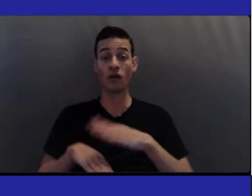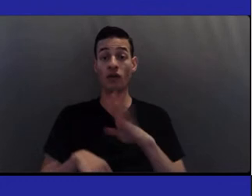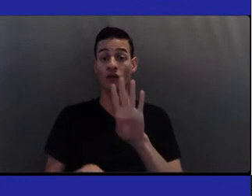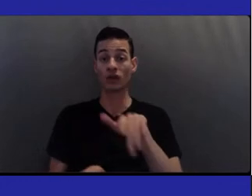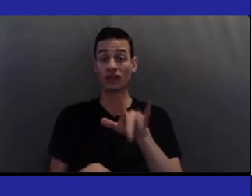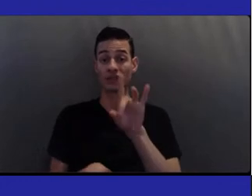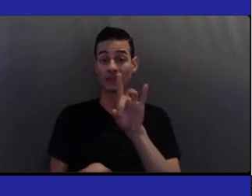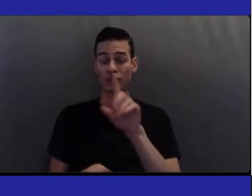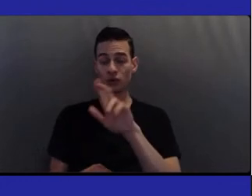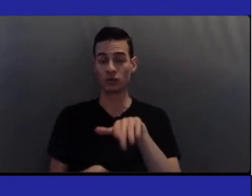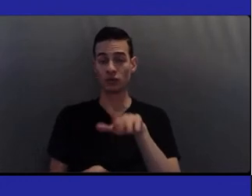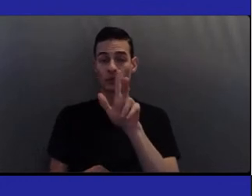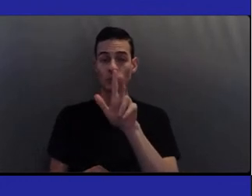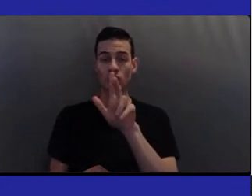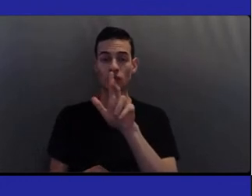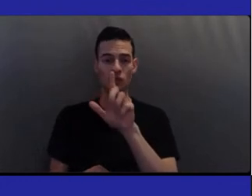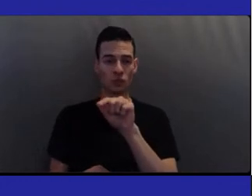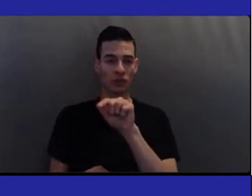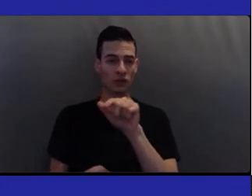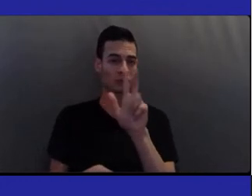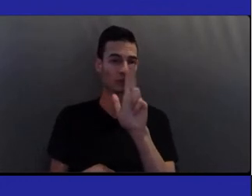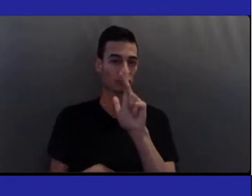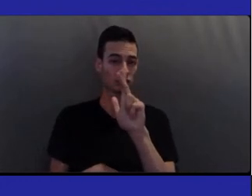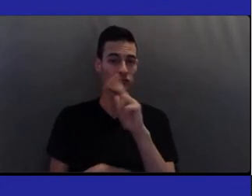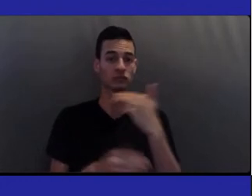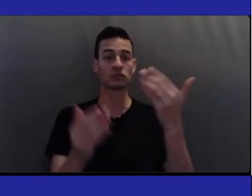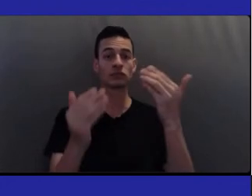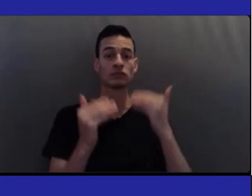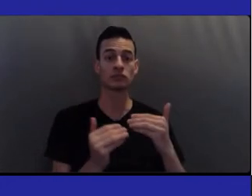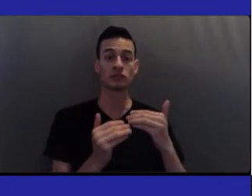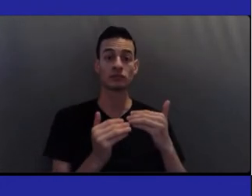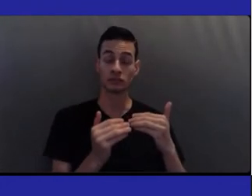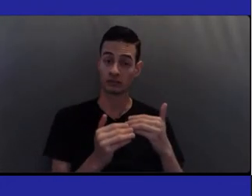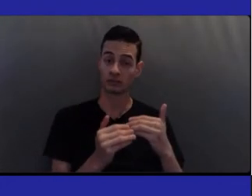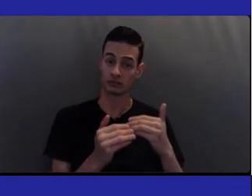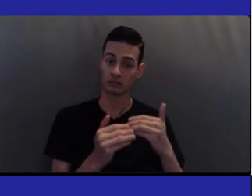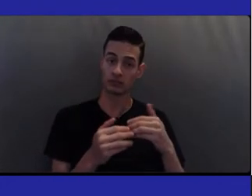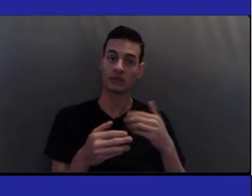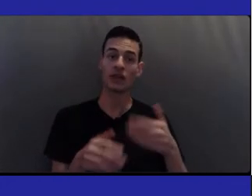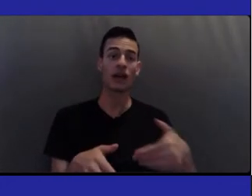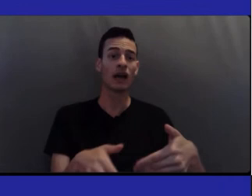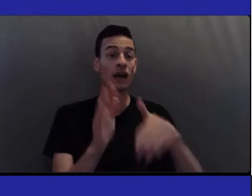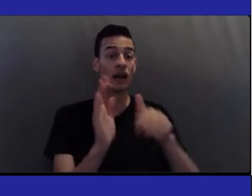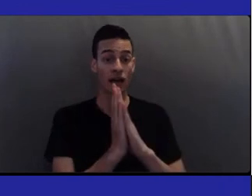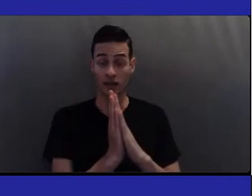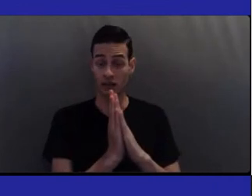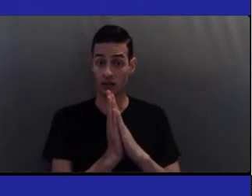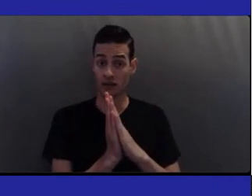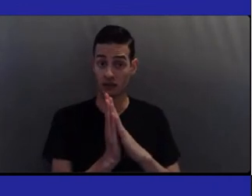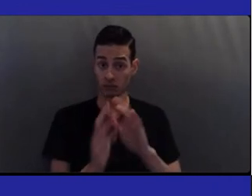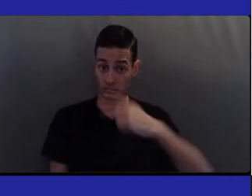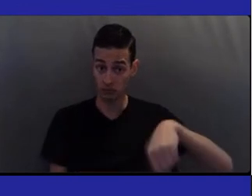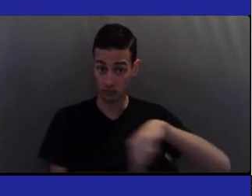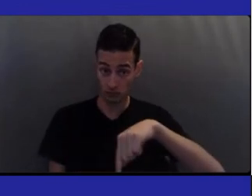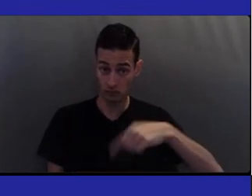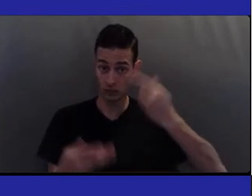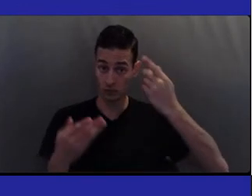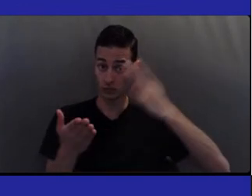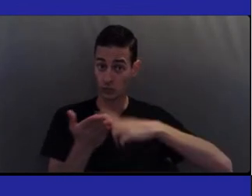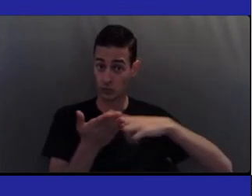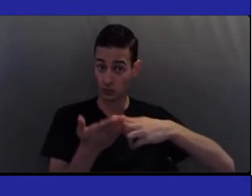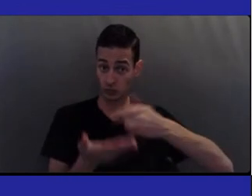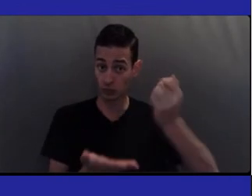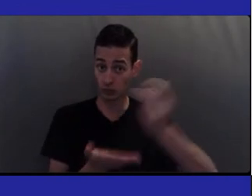4-8-2023. The next one is authorizing New York City Health and Hospitals Corporation to increase the funding for its agreement with AECOM